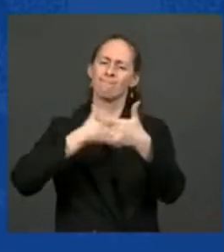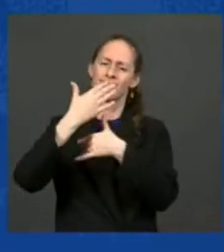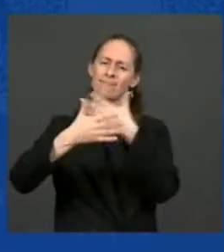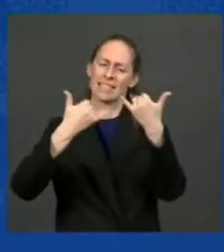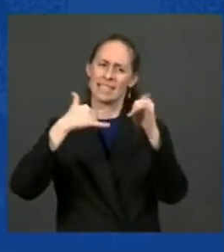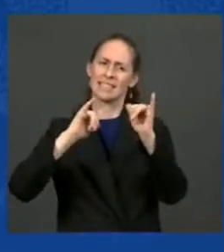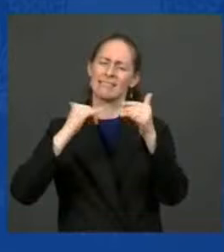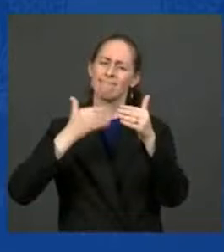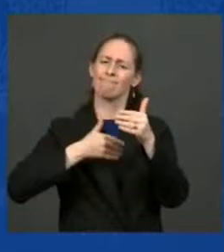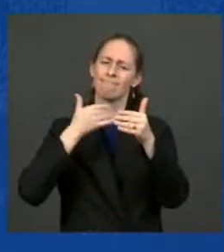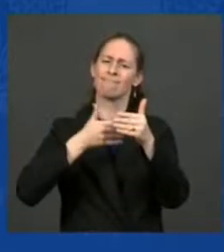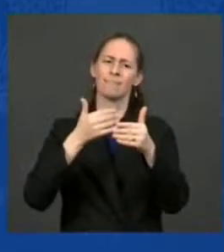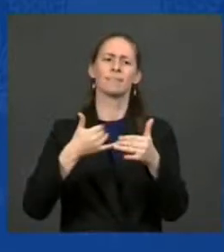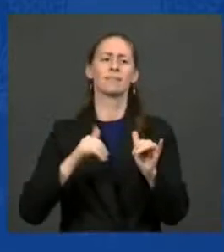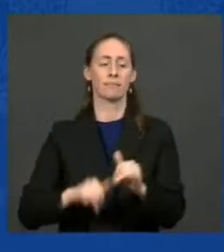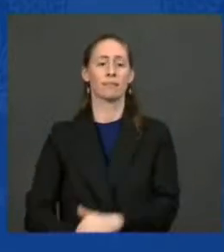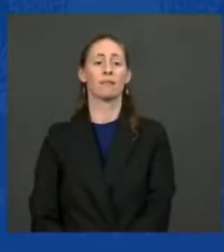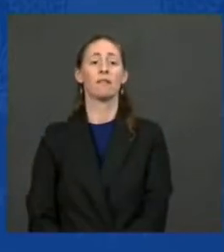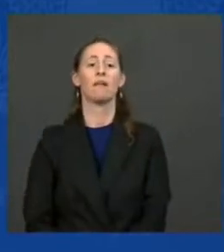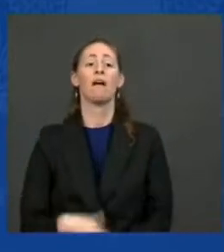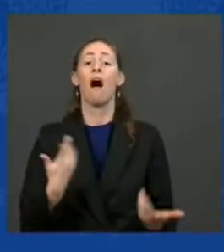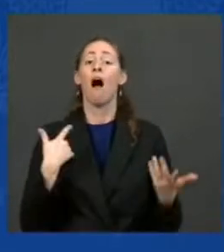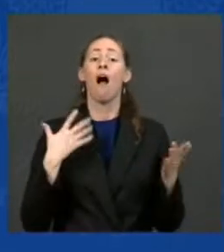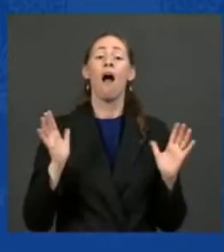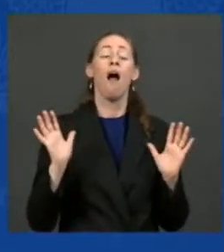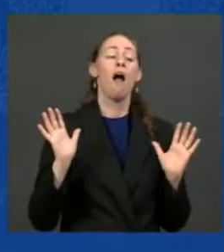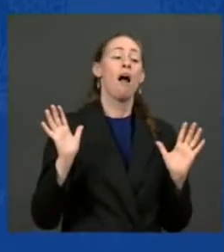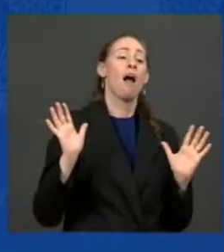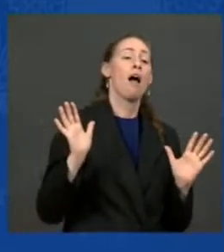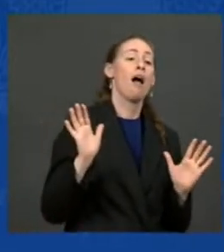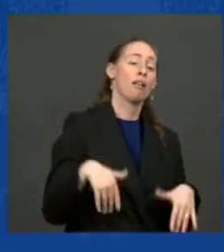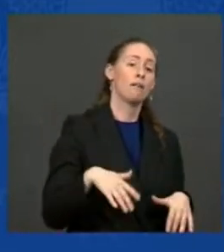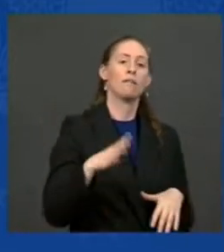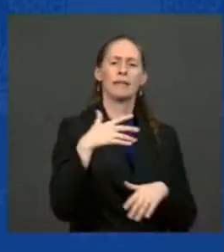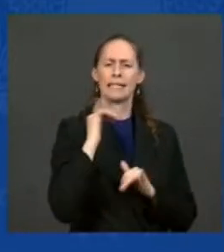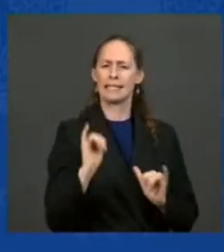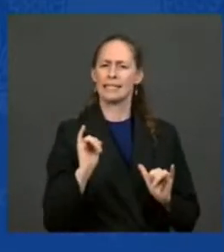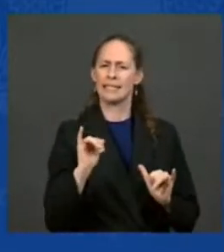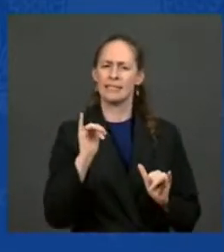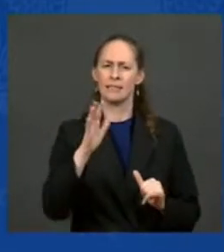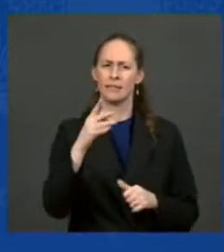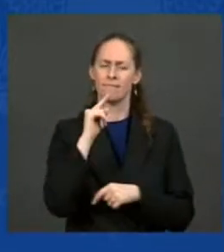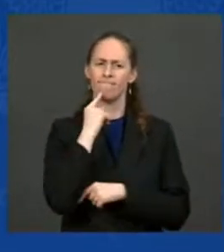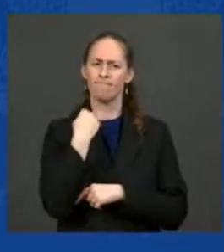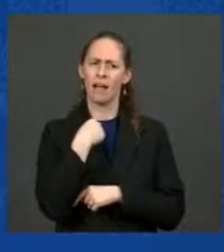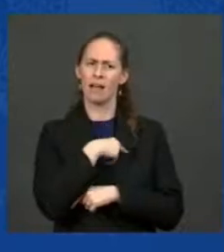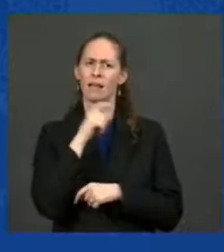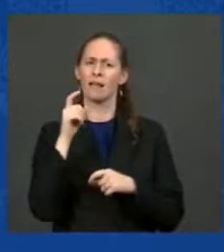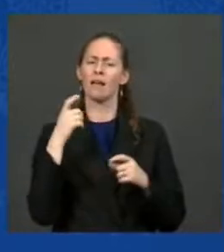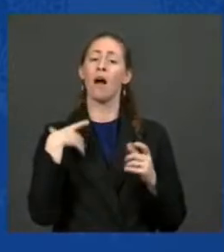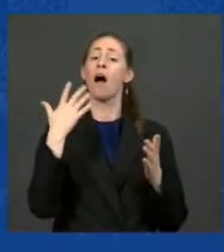moment we stop, the moment we rest,